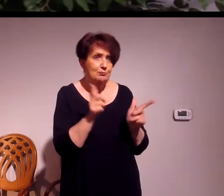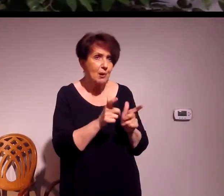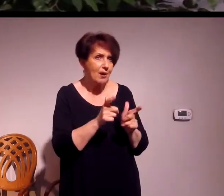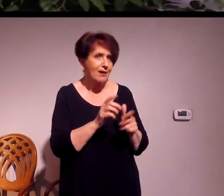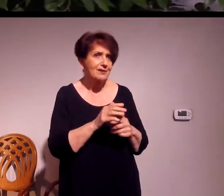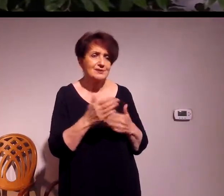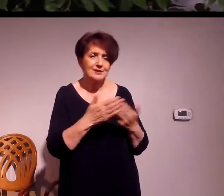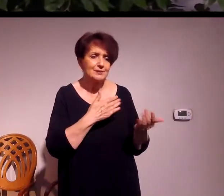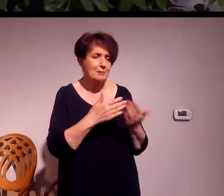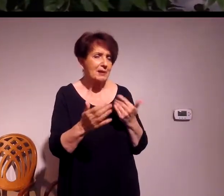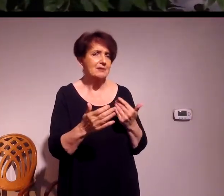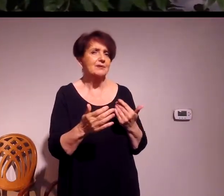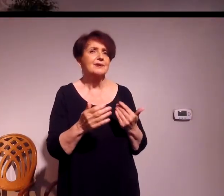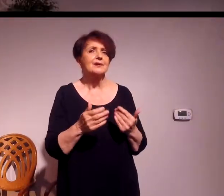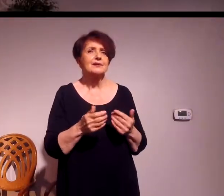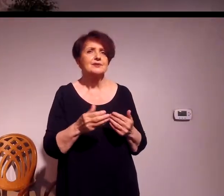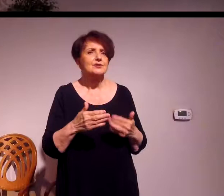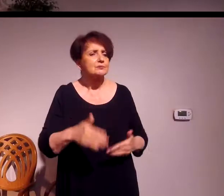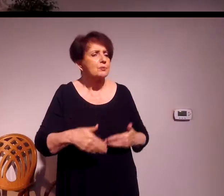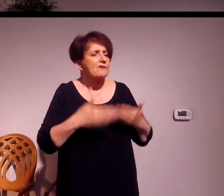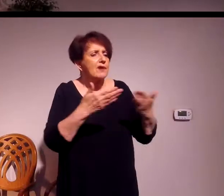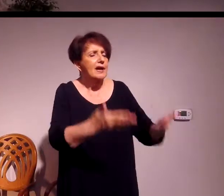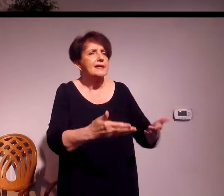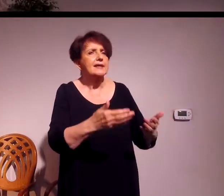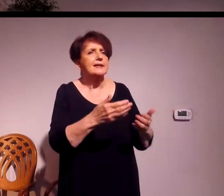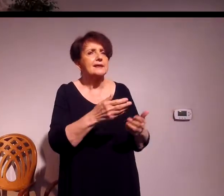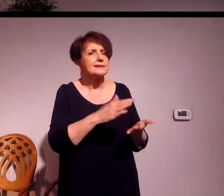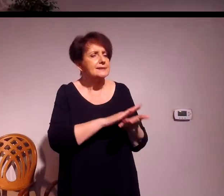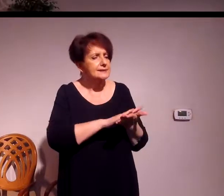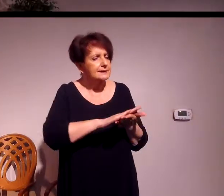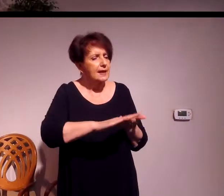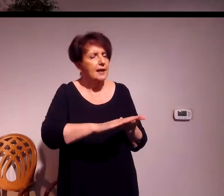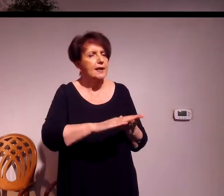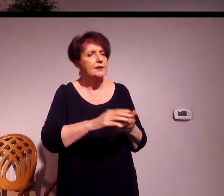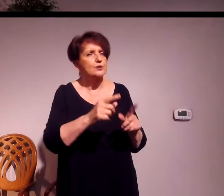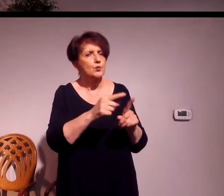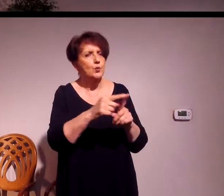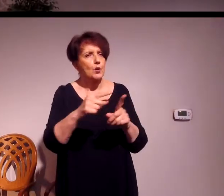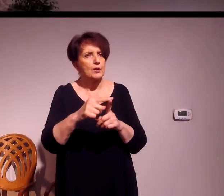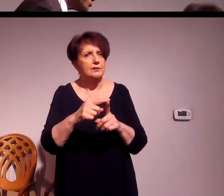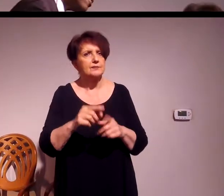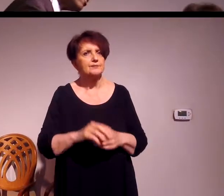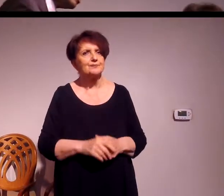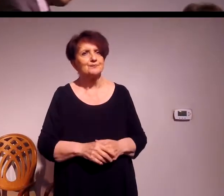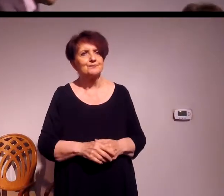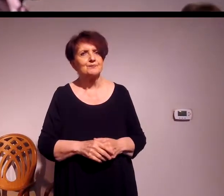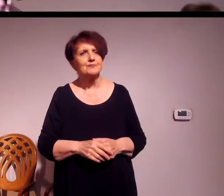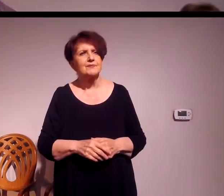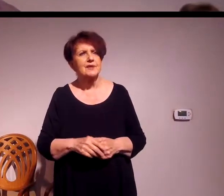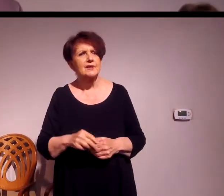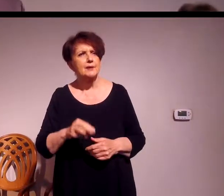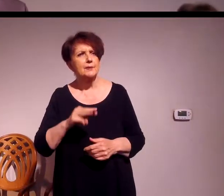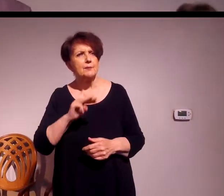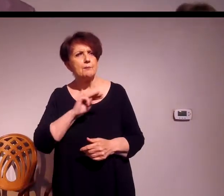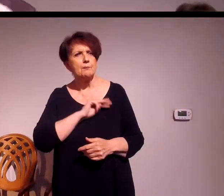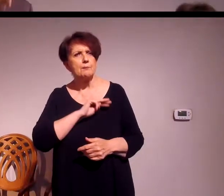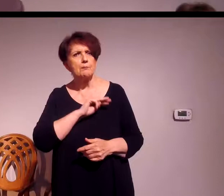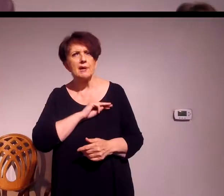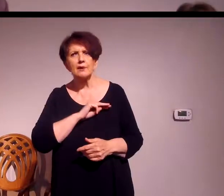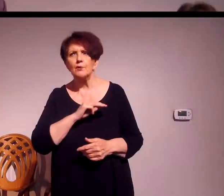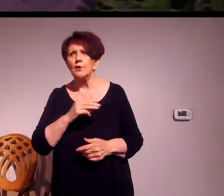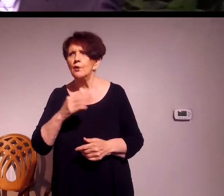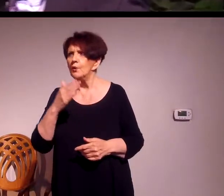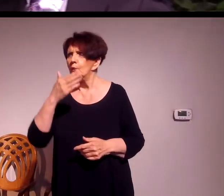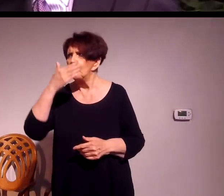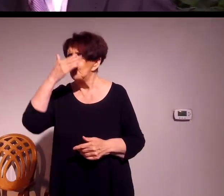a kind word, okay? And Janet provided me a nice service. She said, Michael, wipe that sweat off and do it